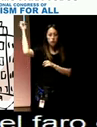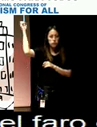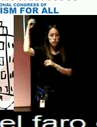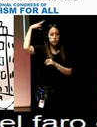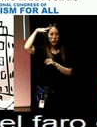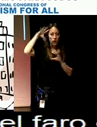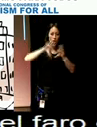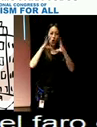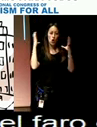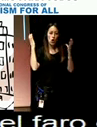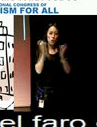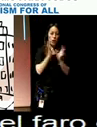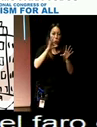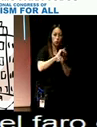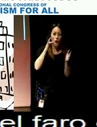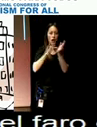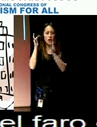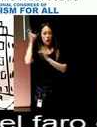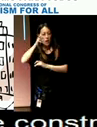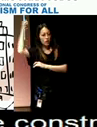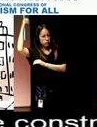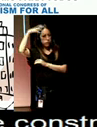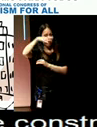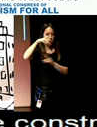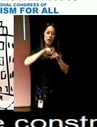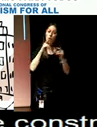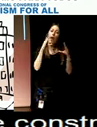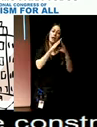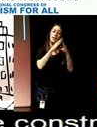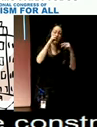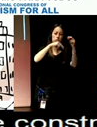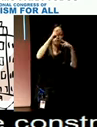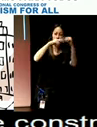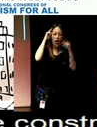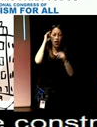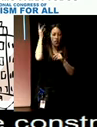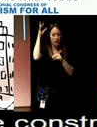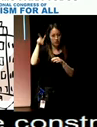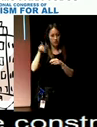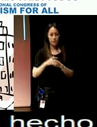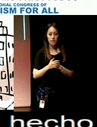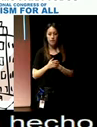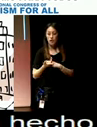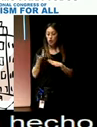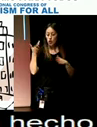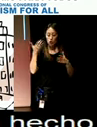They made it accessible, so people with wheelchairs can go inside and